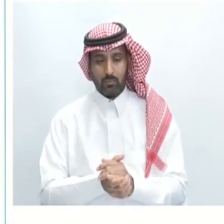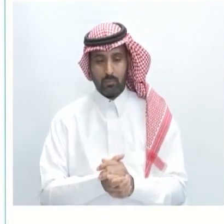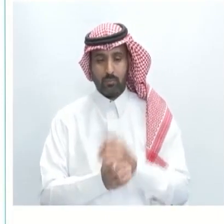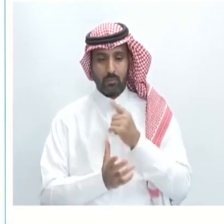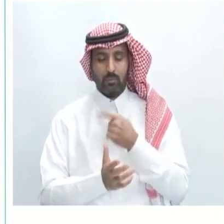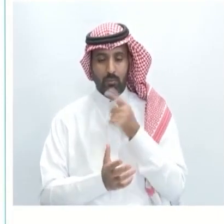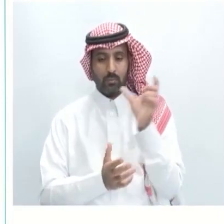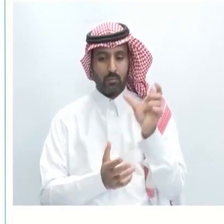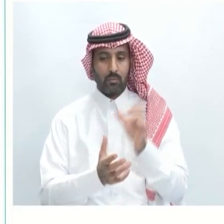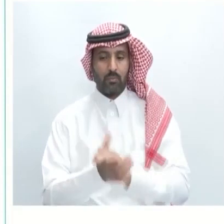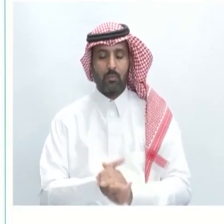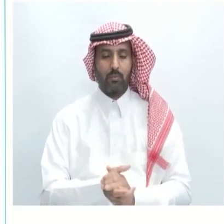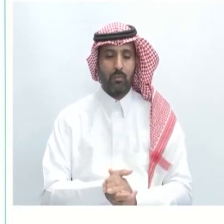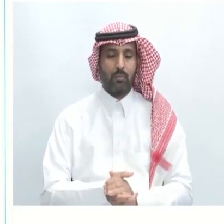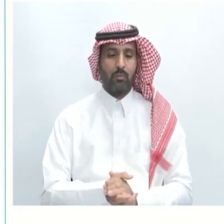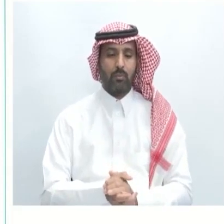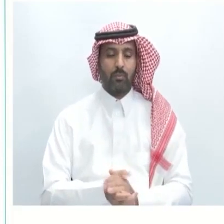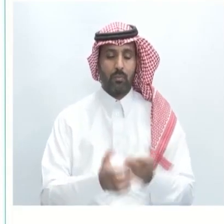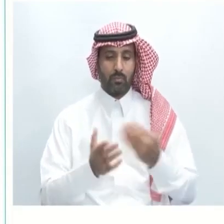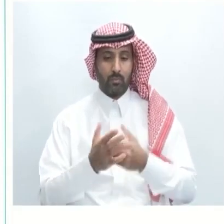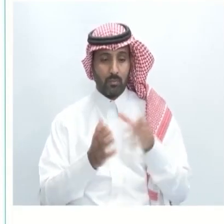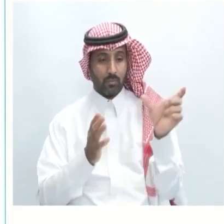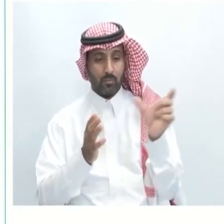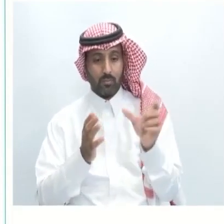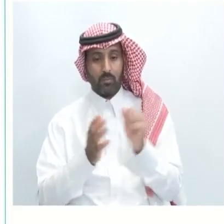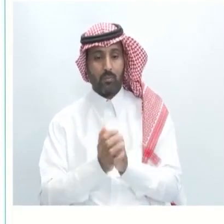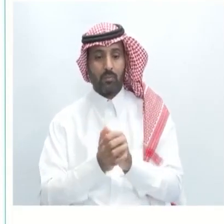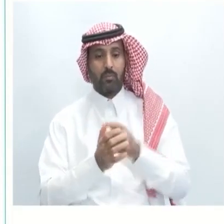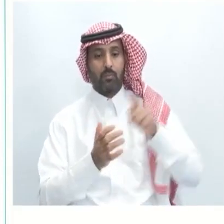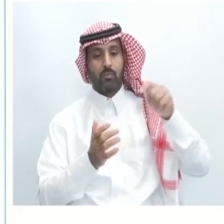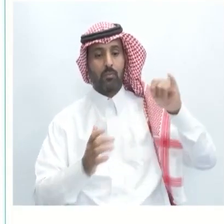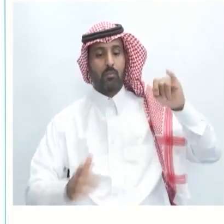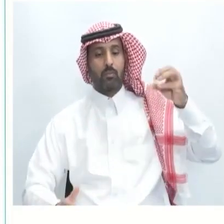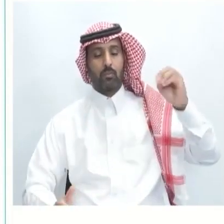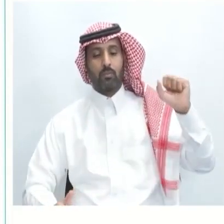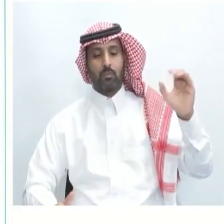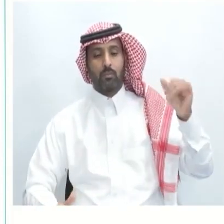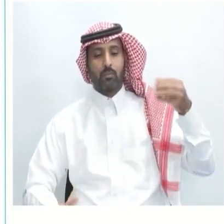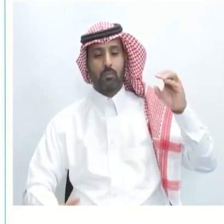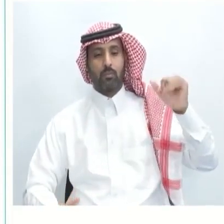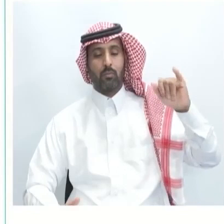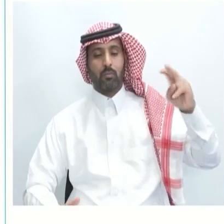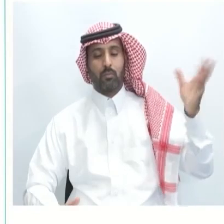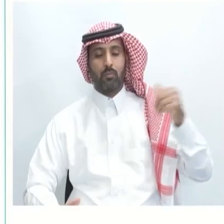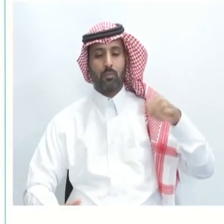part here in words ending with T-I-O-N, C-I-A-N, and